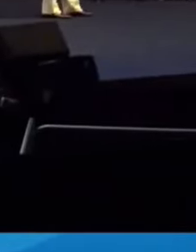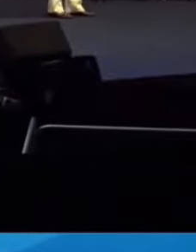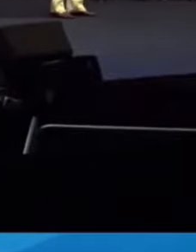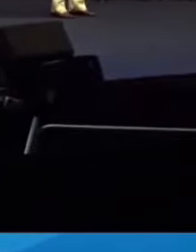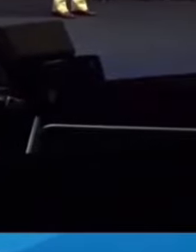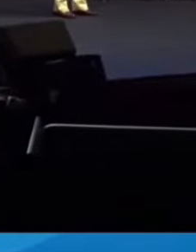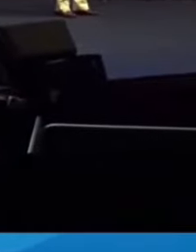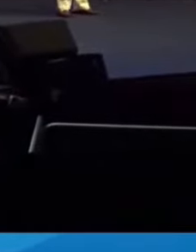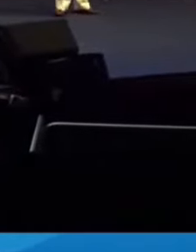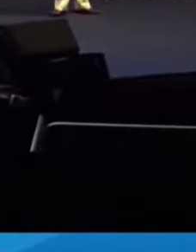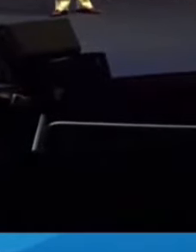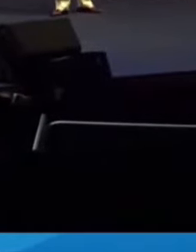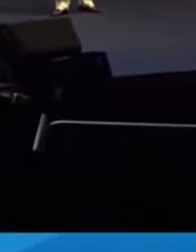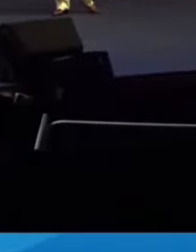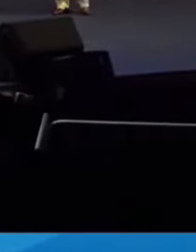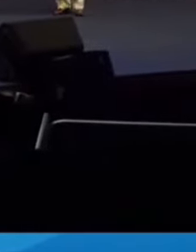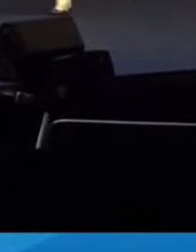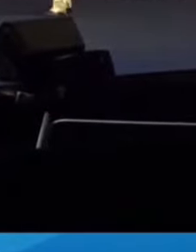Orlando